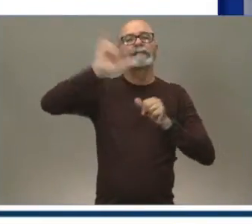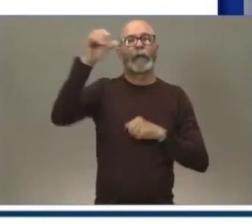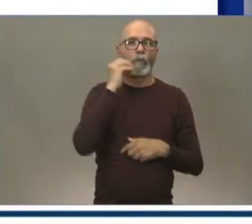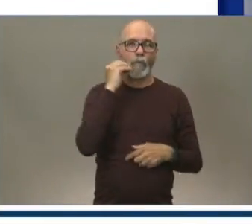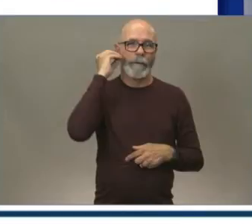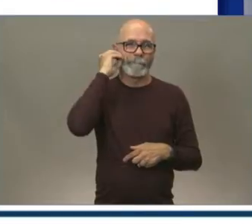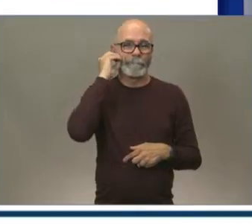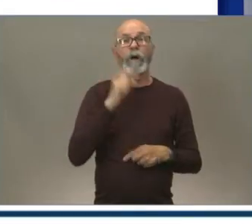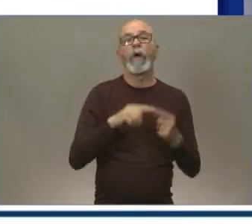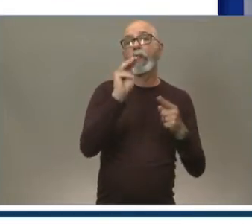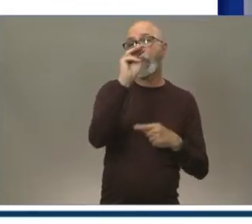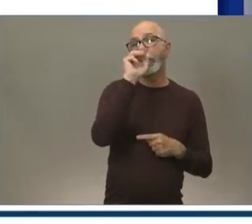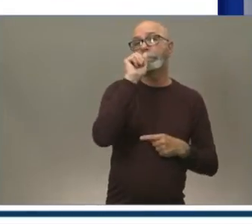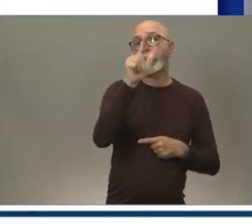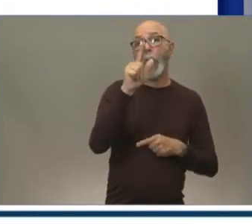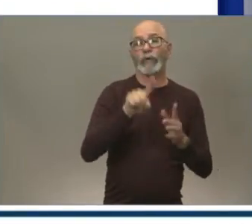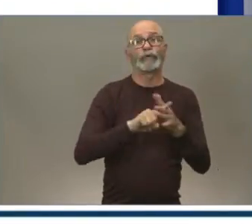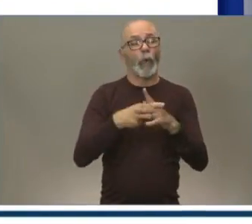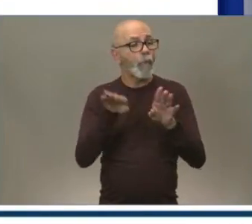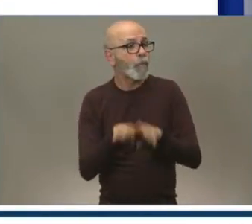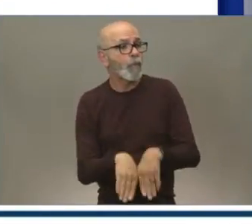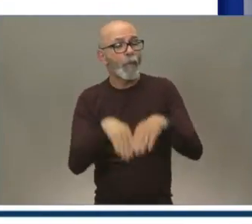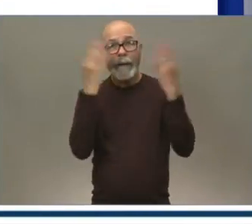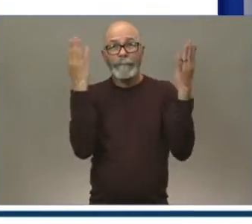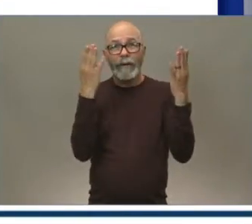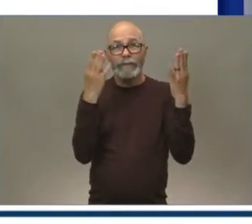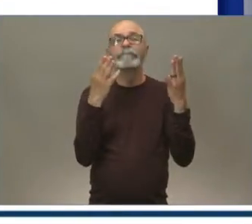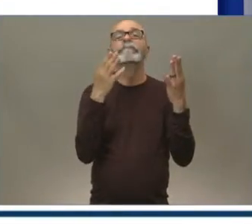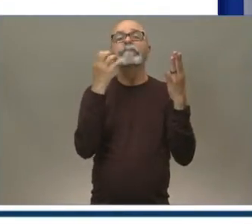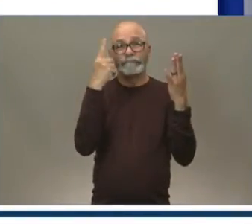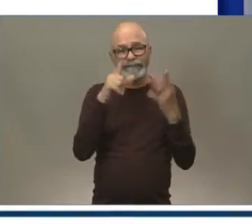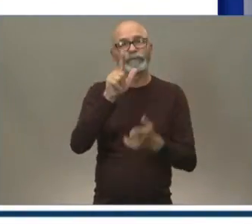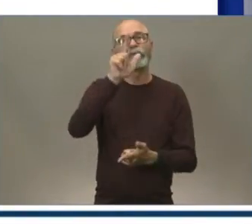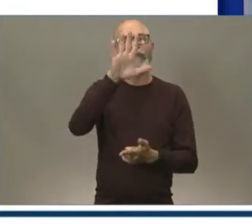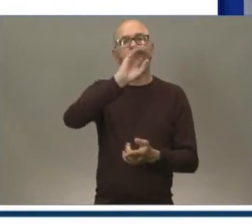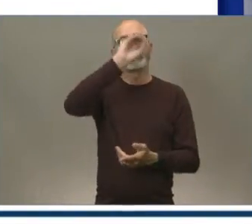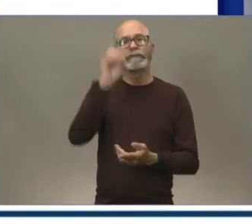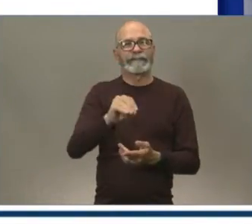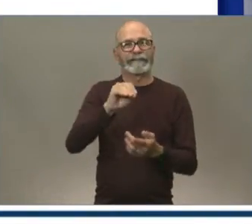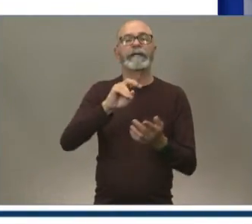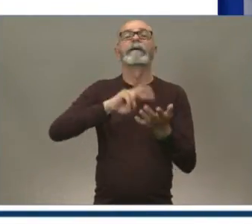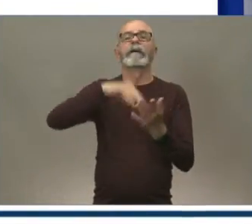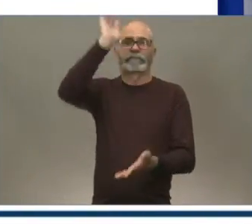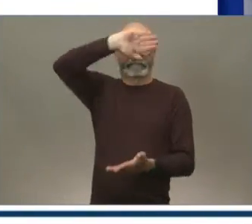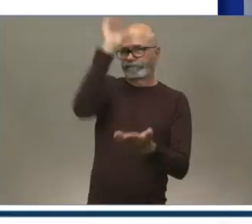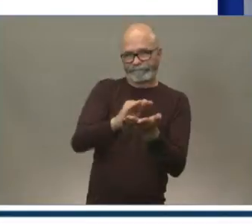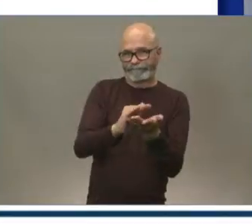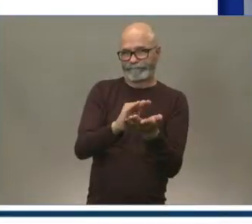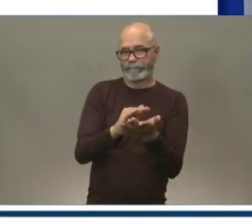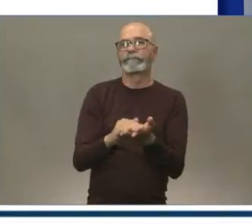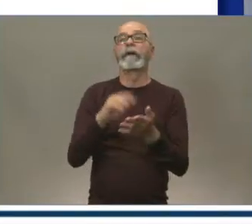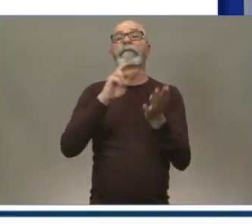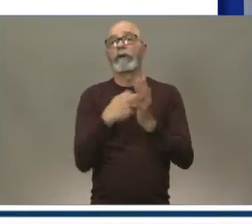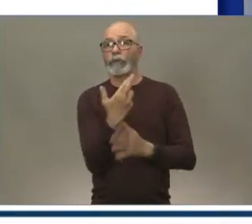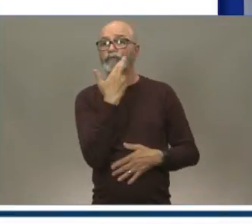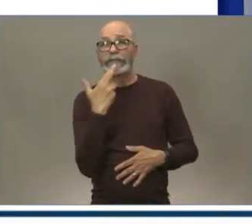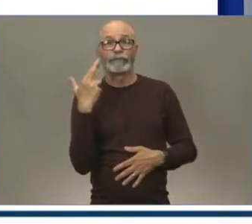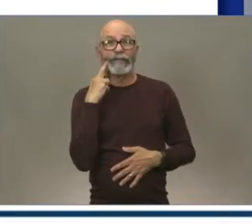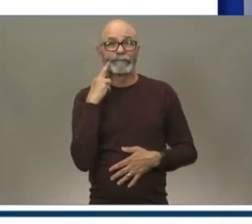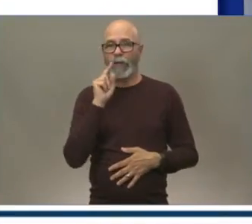25% capacity. Restaurants will move to takeout service only, and personal services will be